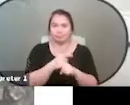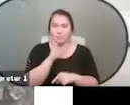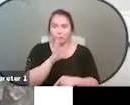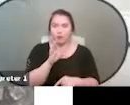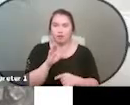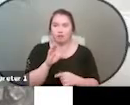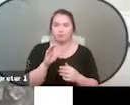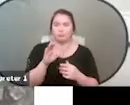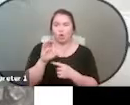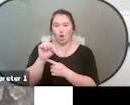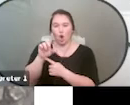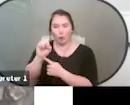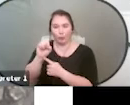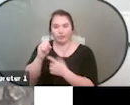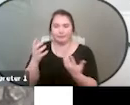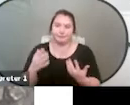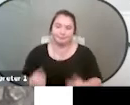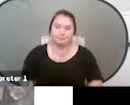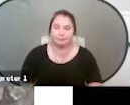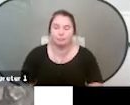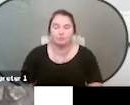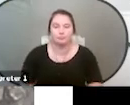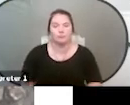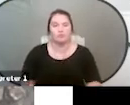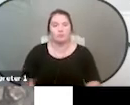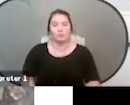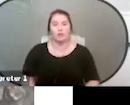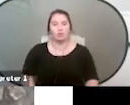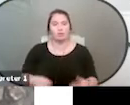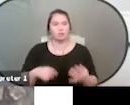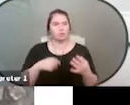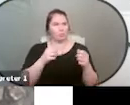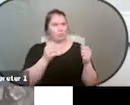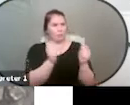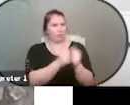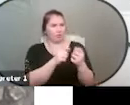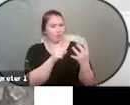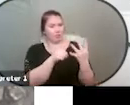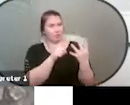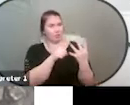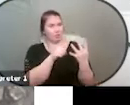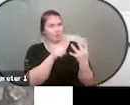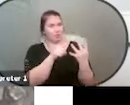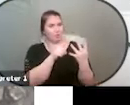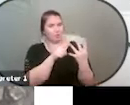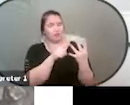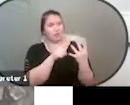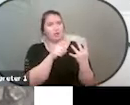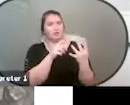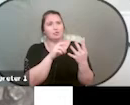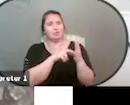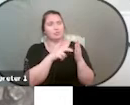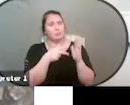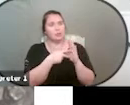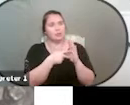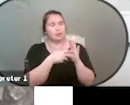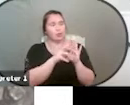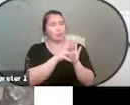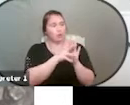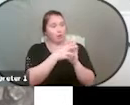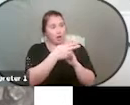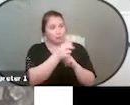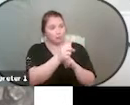Okay. So in the number 3, are you saying that the Waco